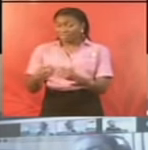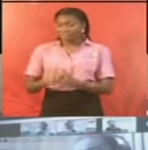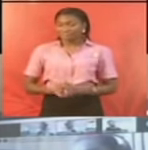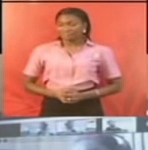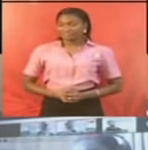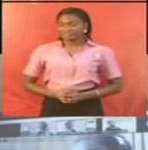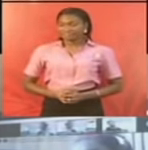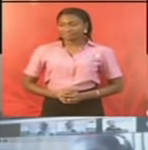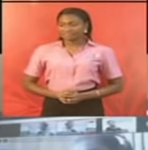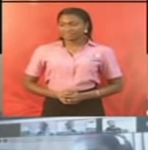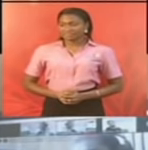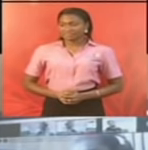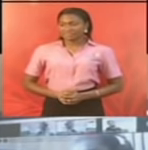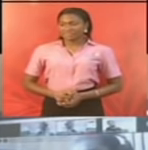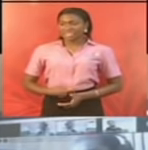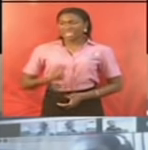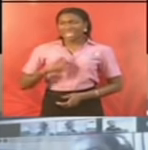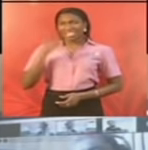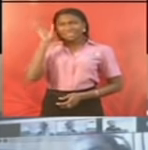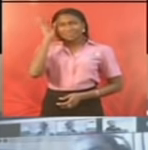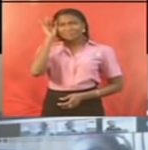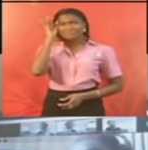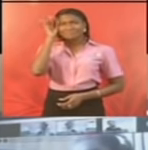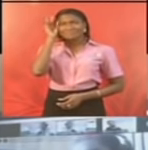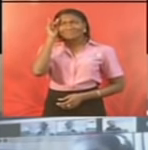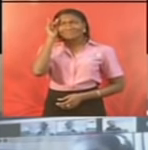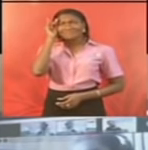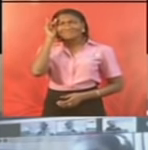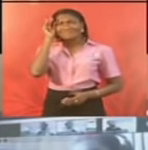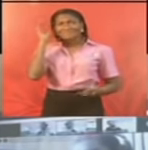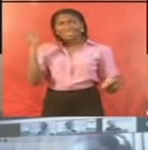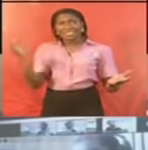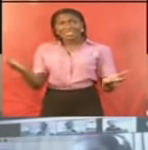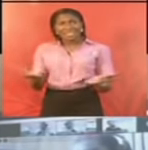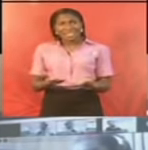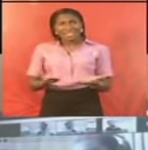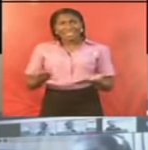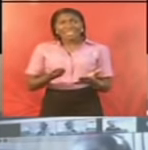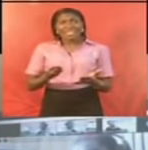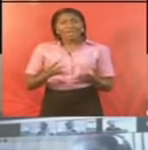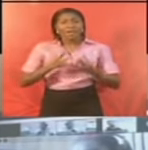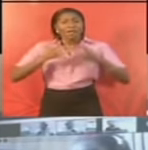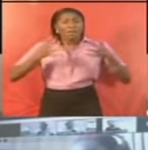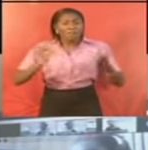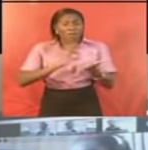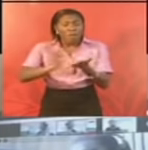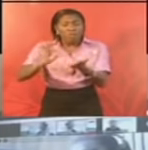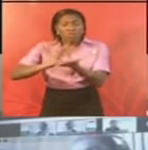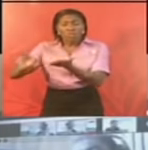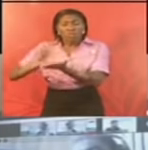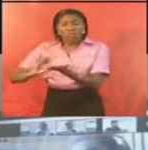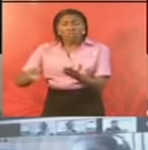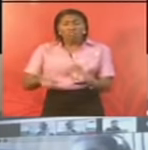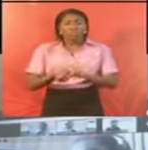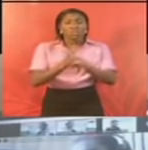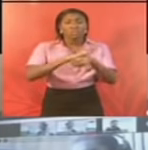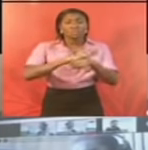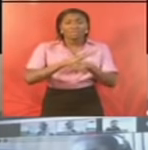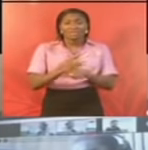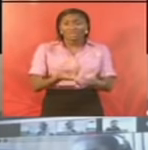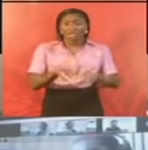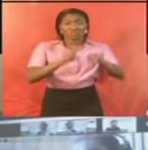the country's COVID-19 caseload per million. There has been an exponential increase in the numbers in several